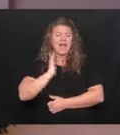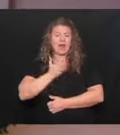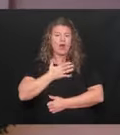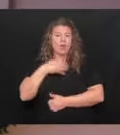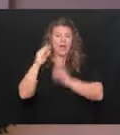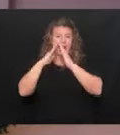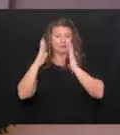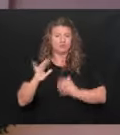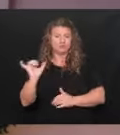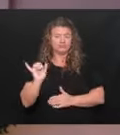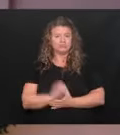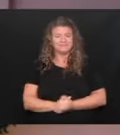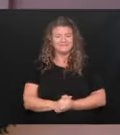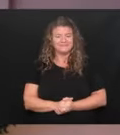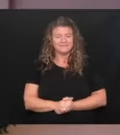colleagues.